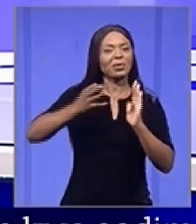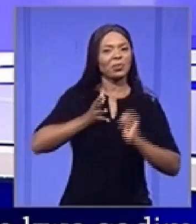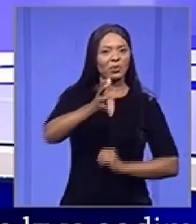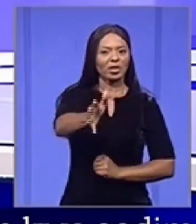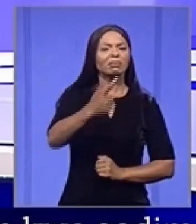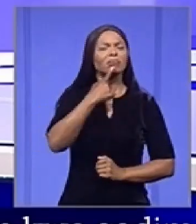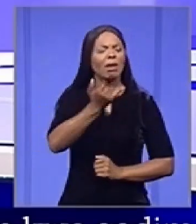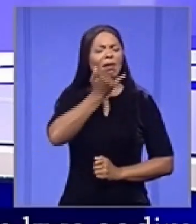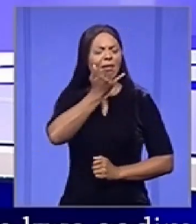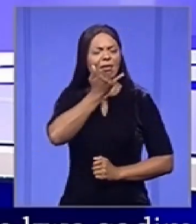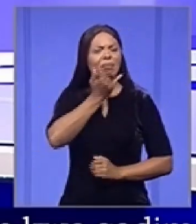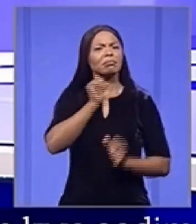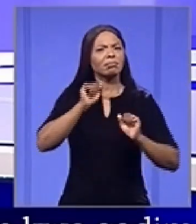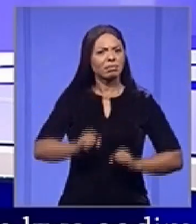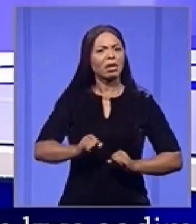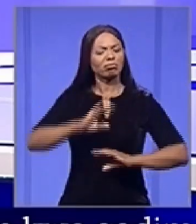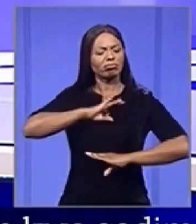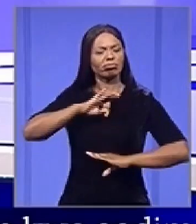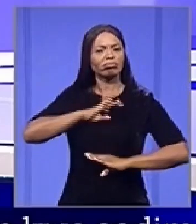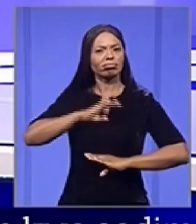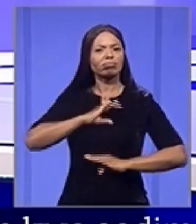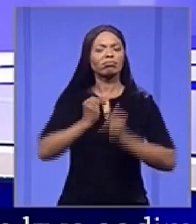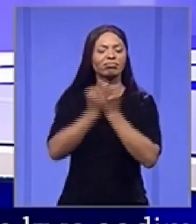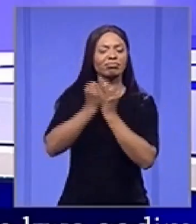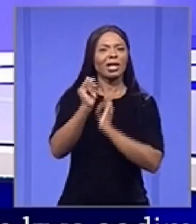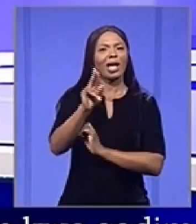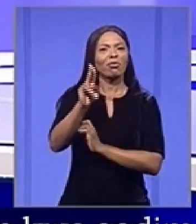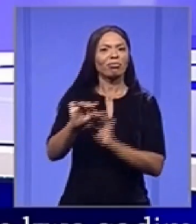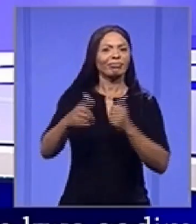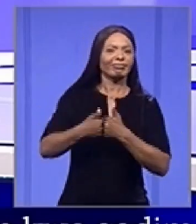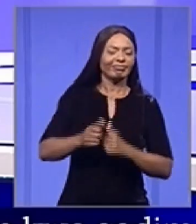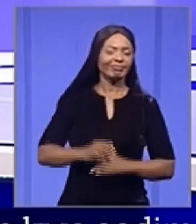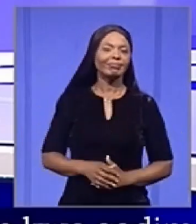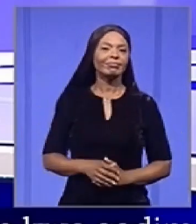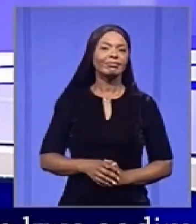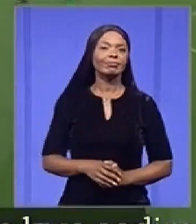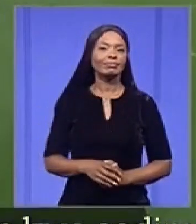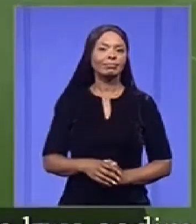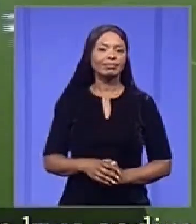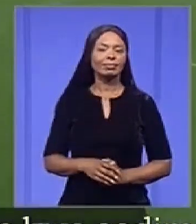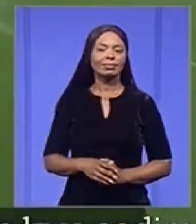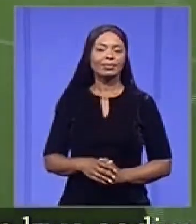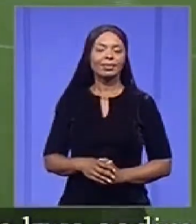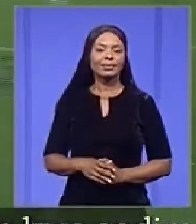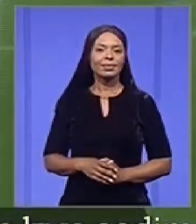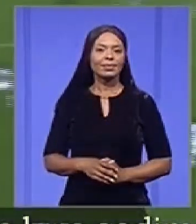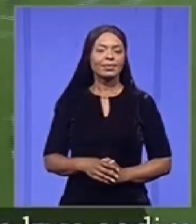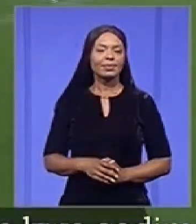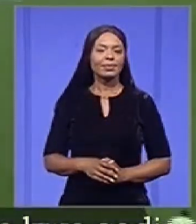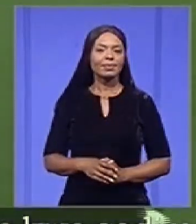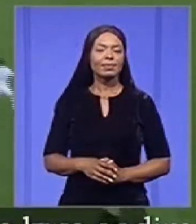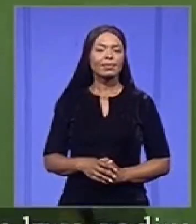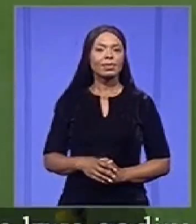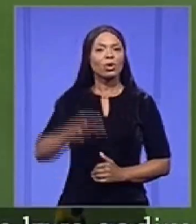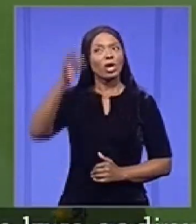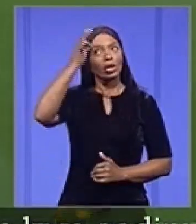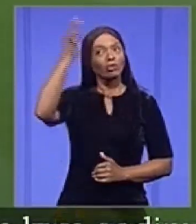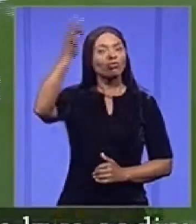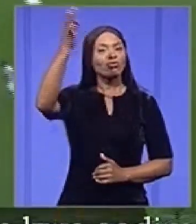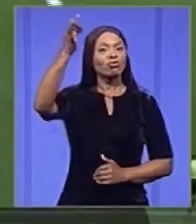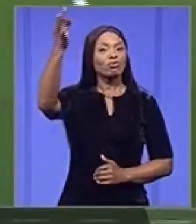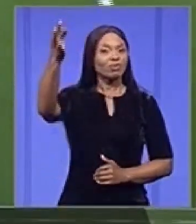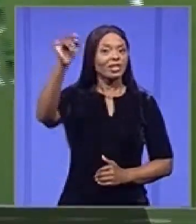ba dirileng sentle ka teng mo tournamenteng ya AFCON. Ranked third now on the continent. Toro ya dibapadi tsa Bafana ne le